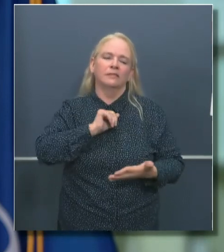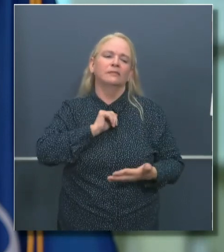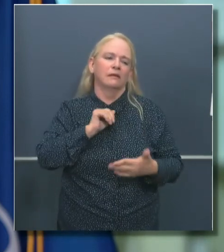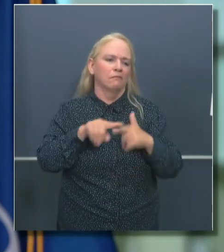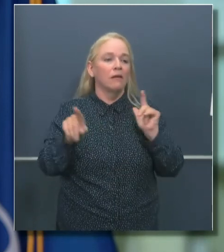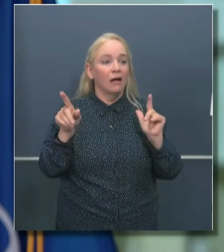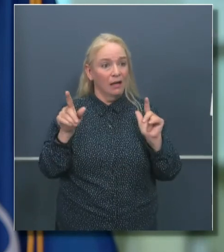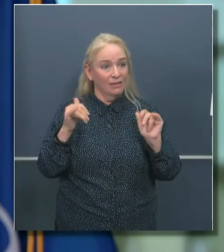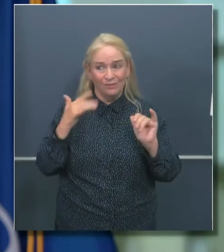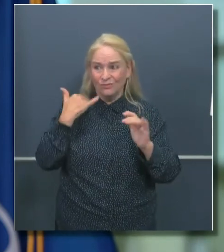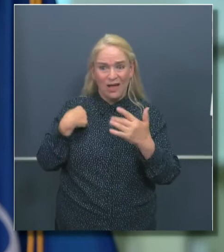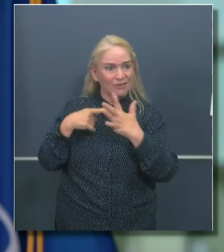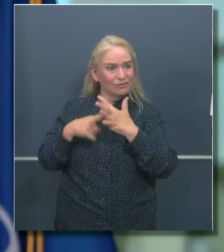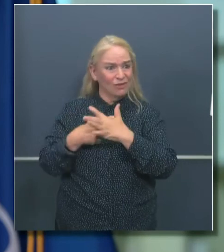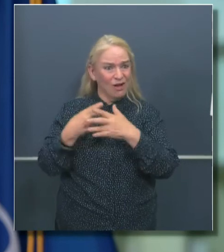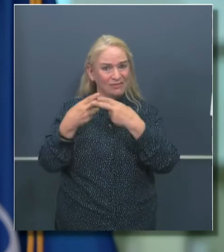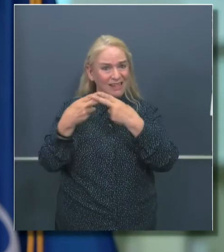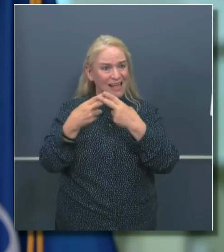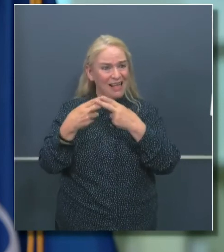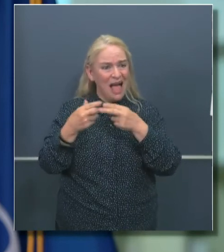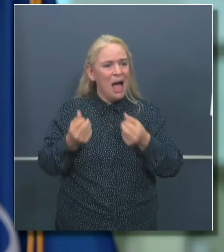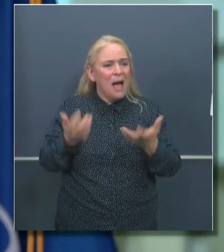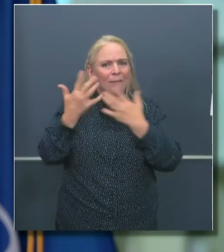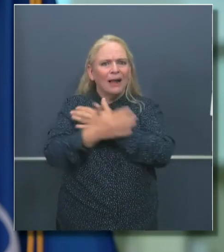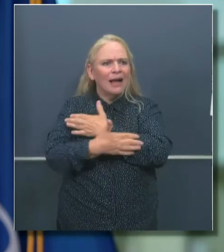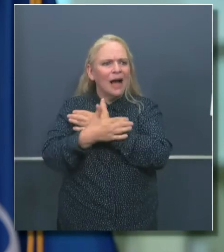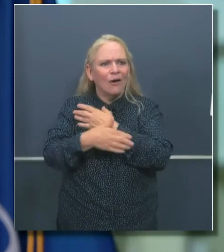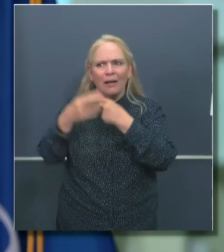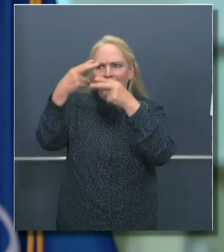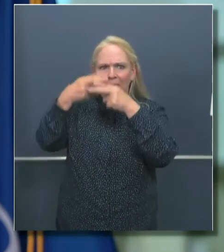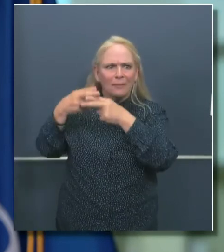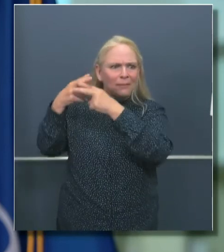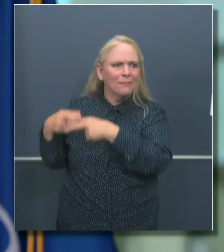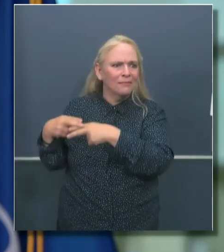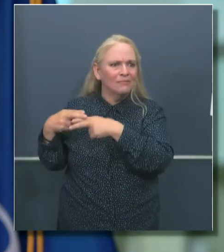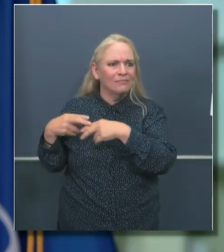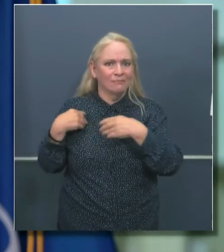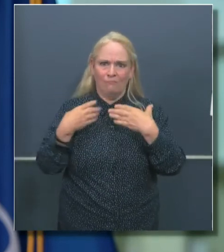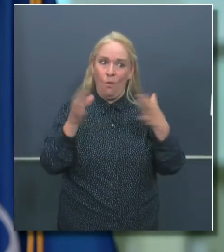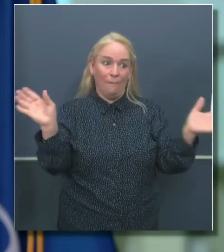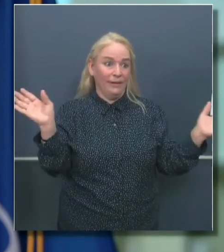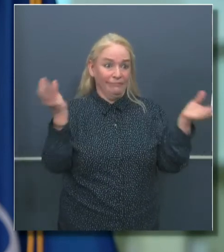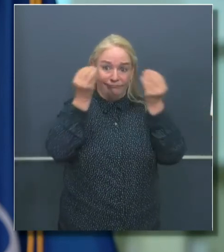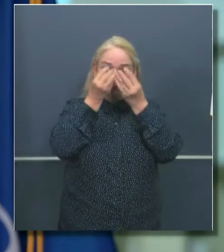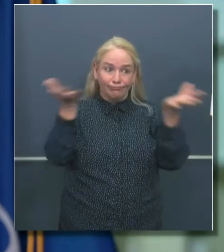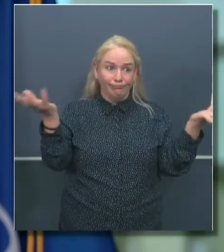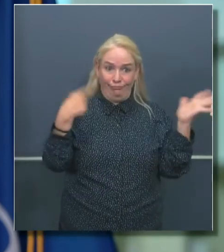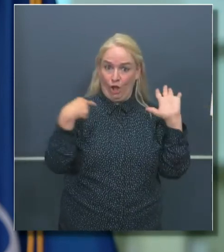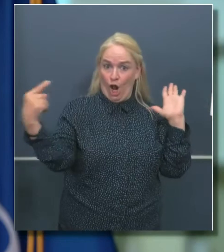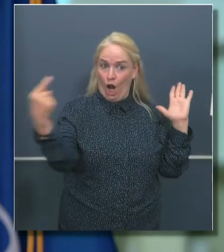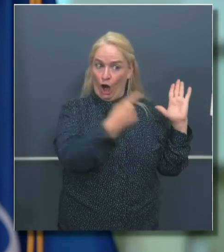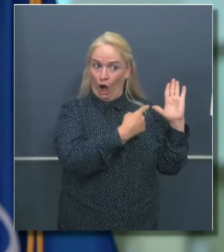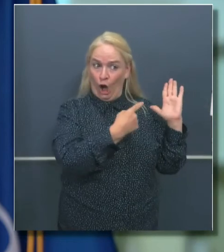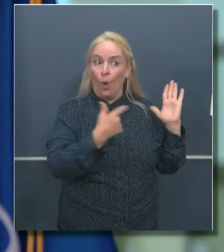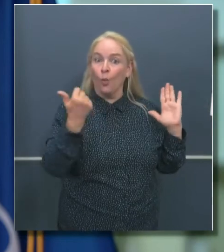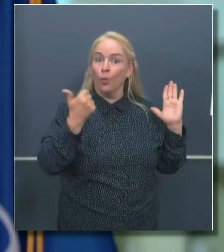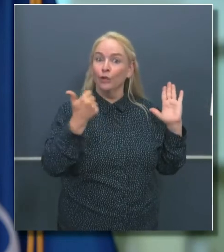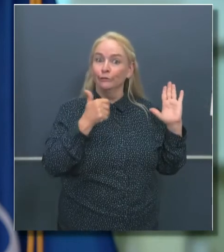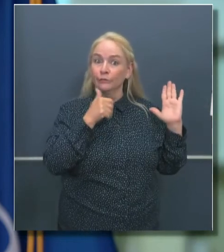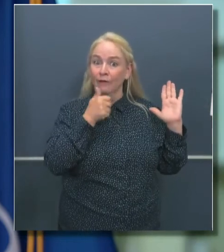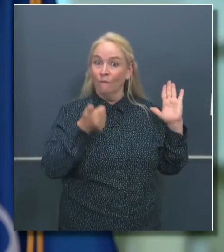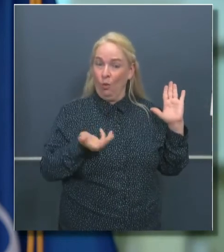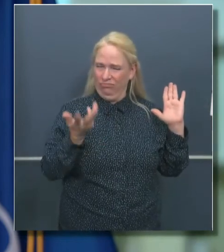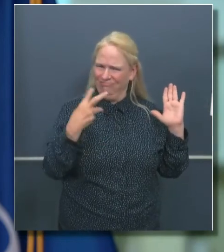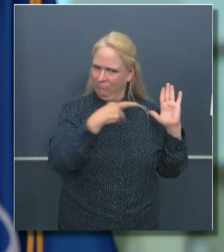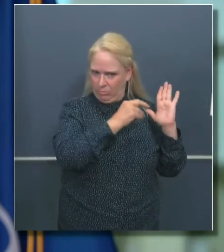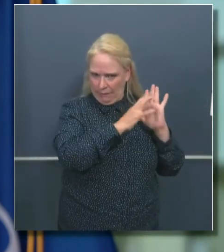slide showing counties, including Fresno, that presumably is acting today based upon the input that they